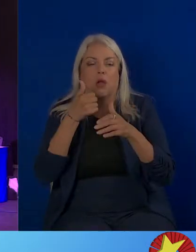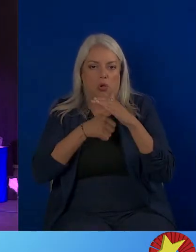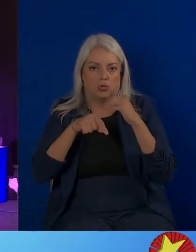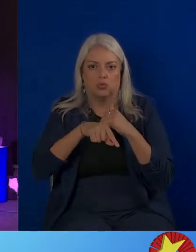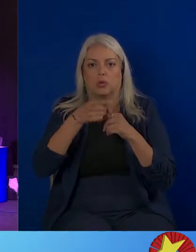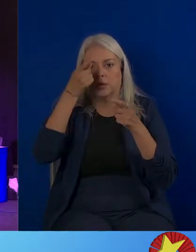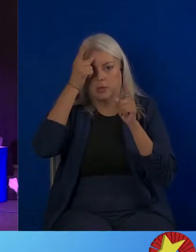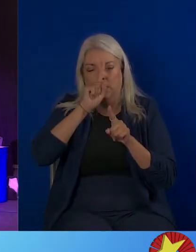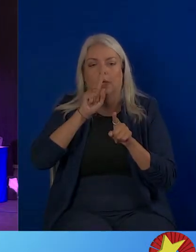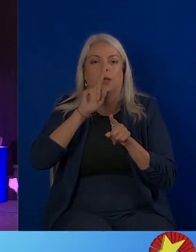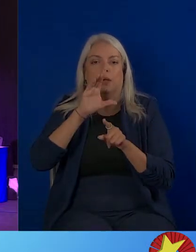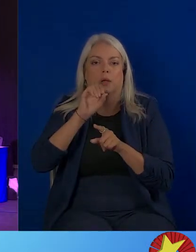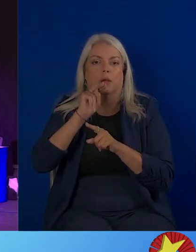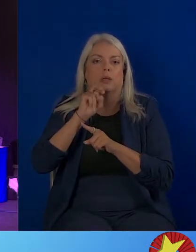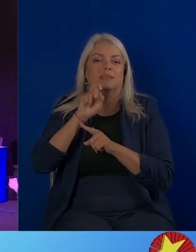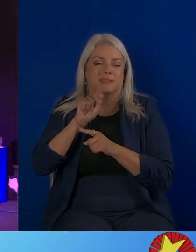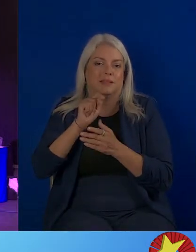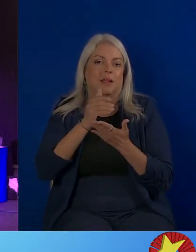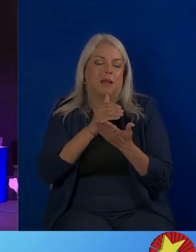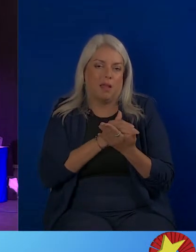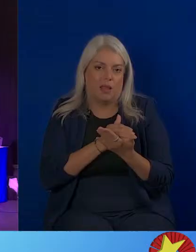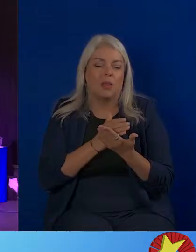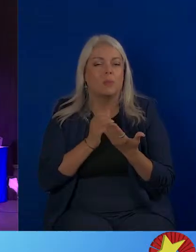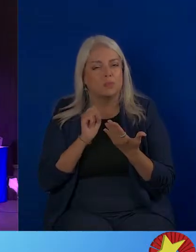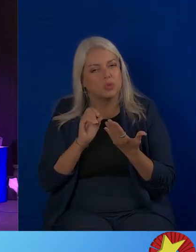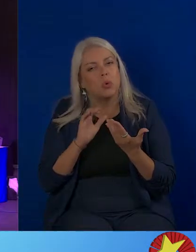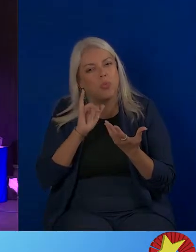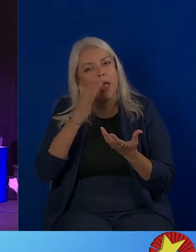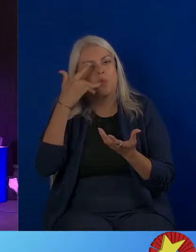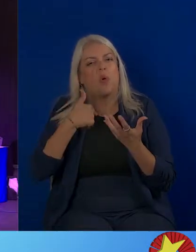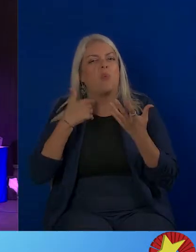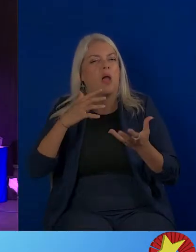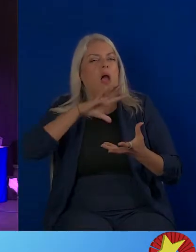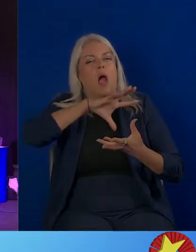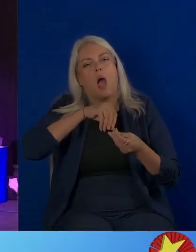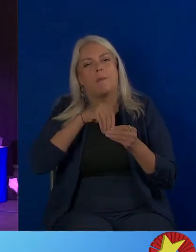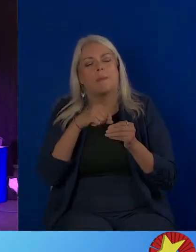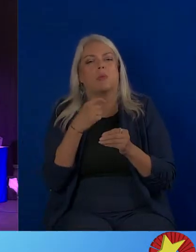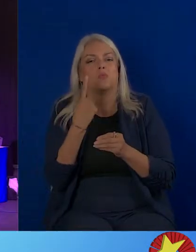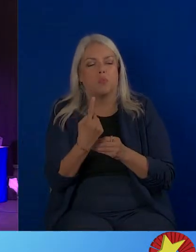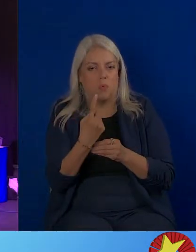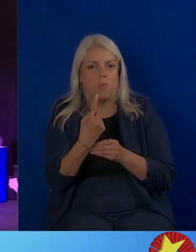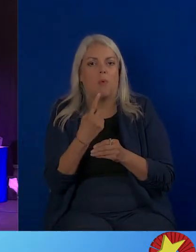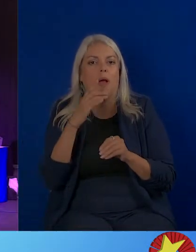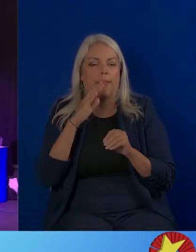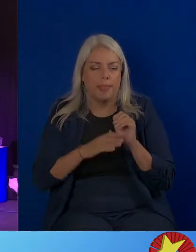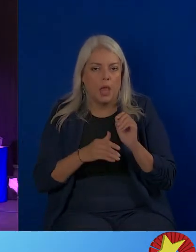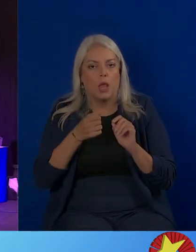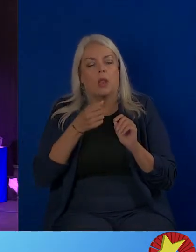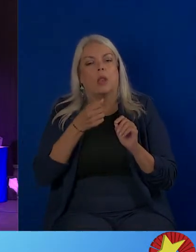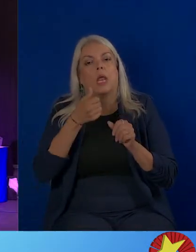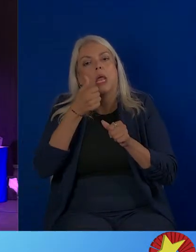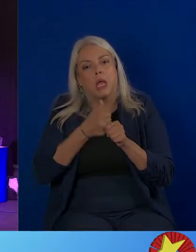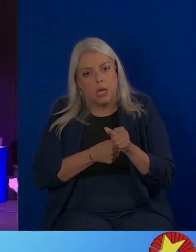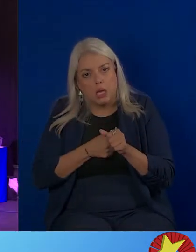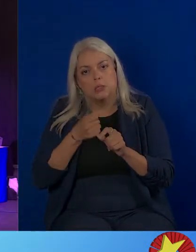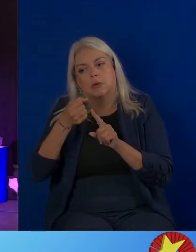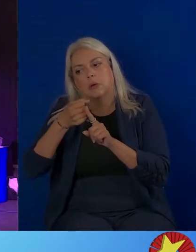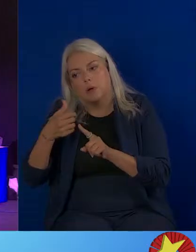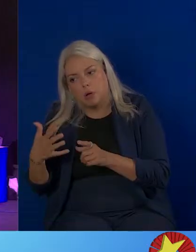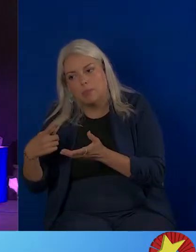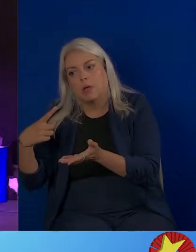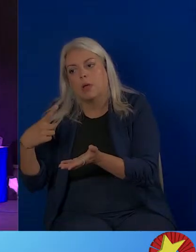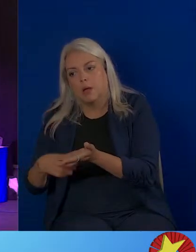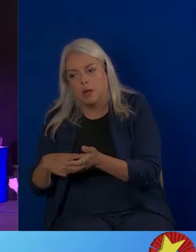routine board item. So we kind of like to group all of these together instead of going through each one individually, since they